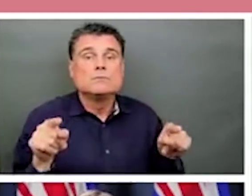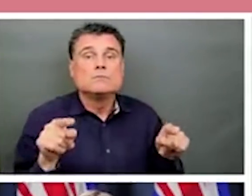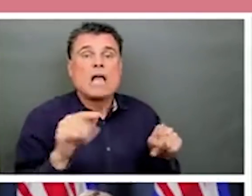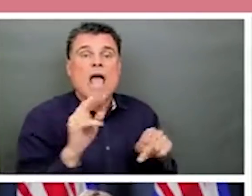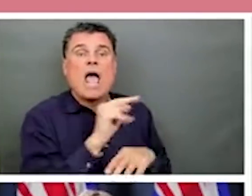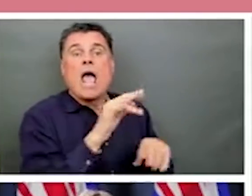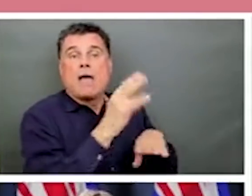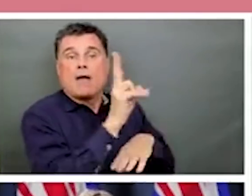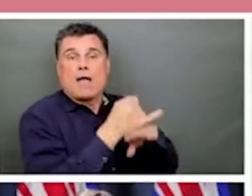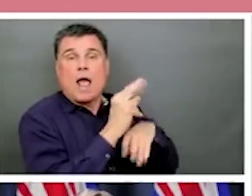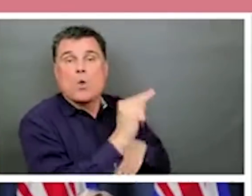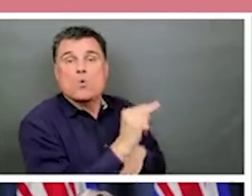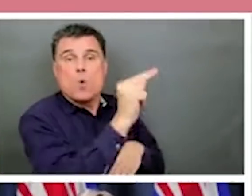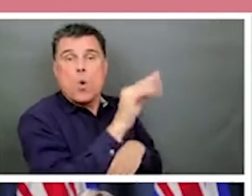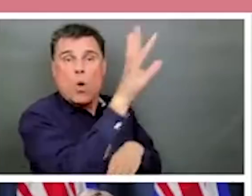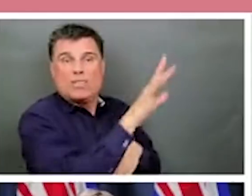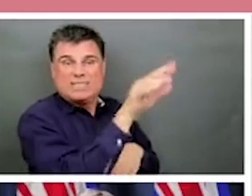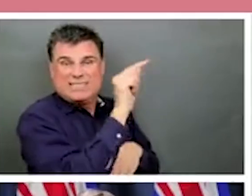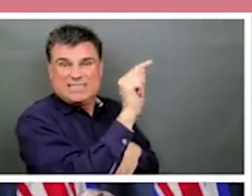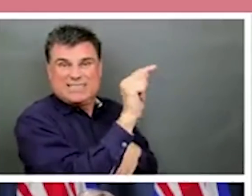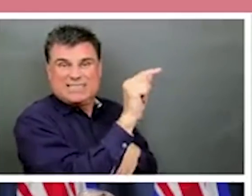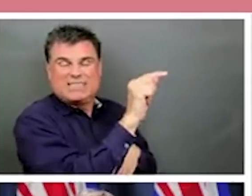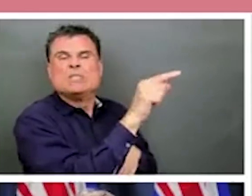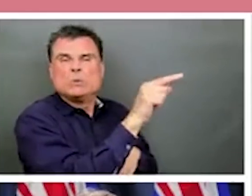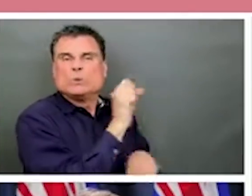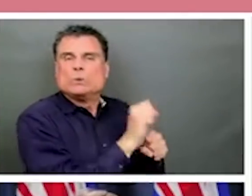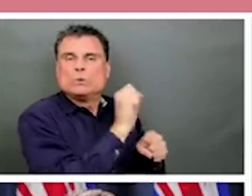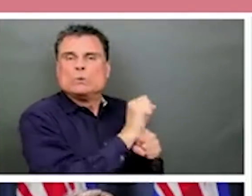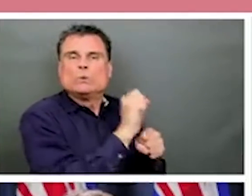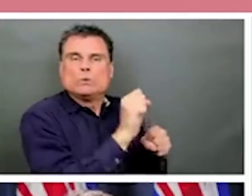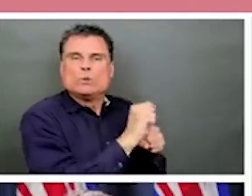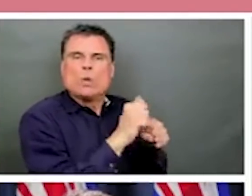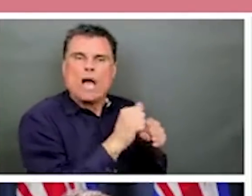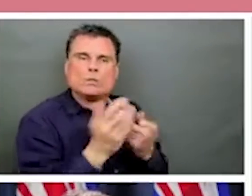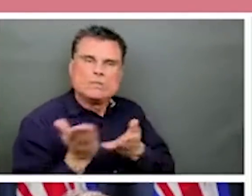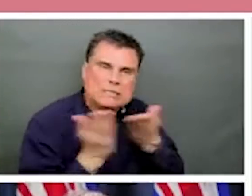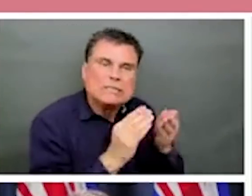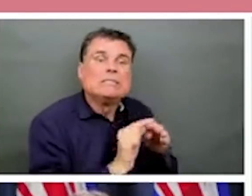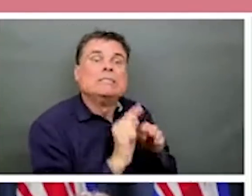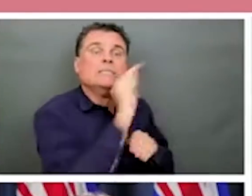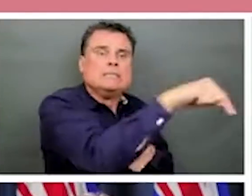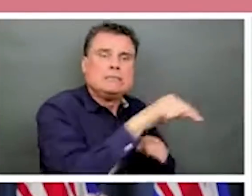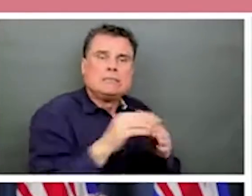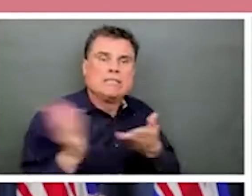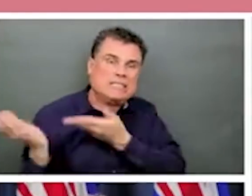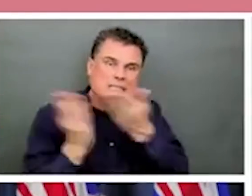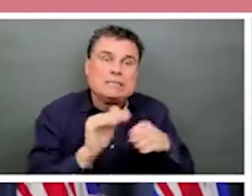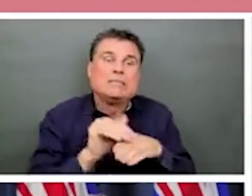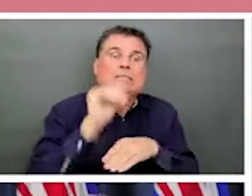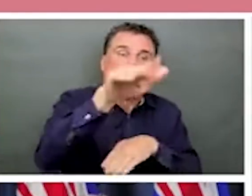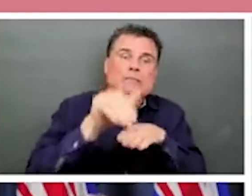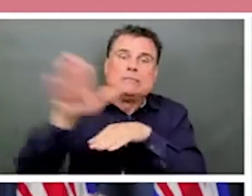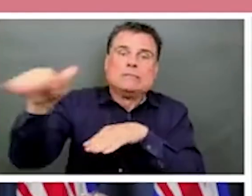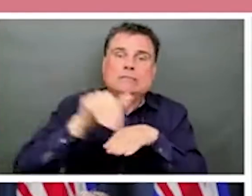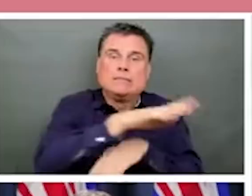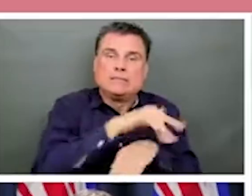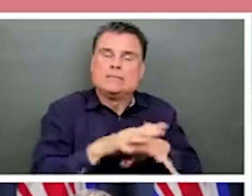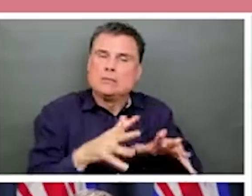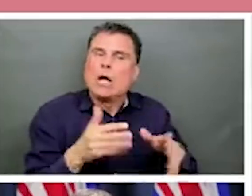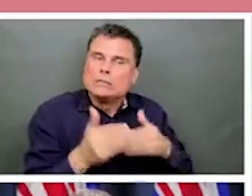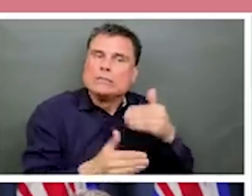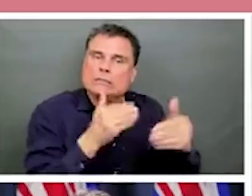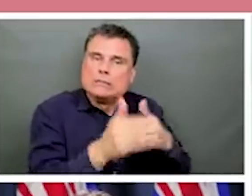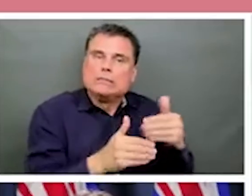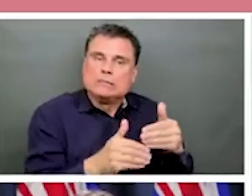be working hard with us to ramp up their activity, probably a bit more back-end loaded toward the middle of April. So we're very